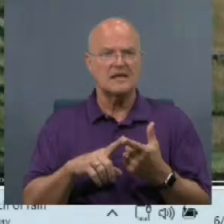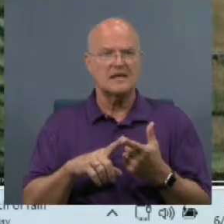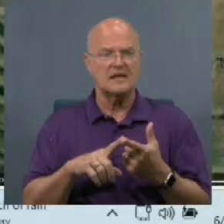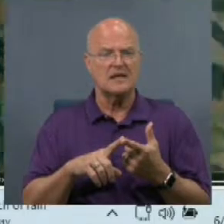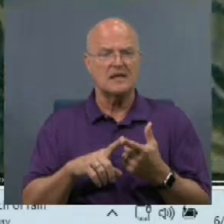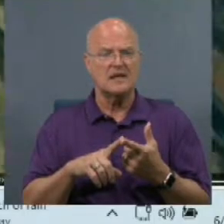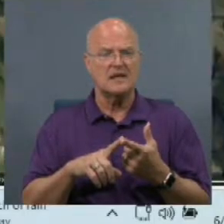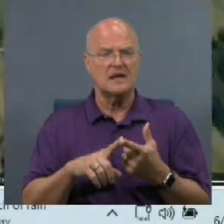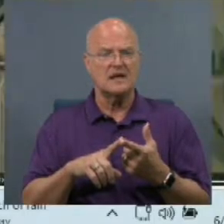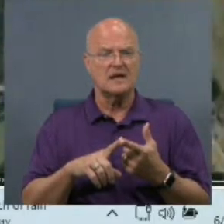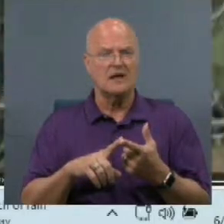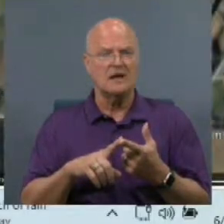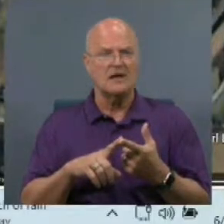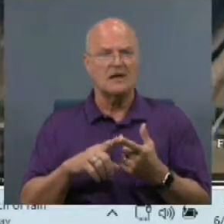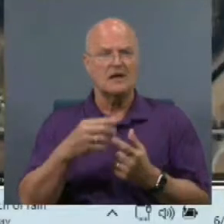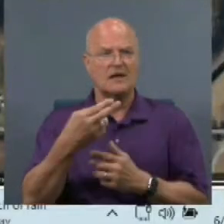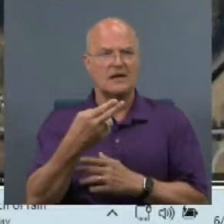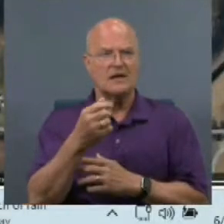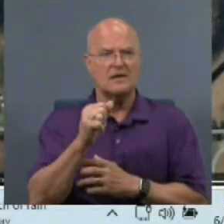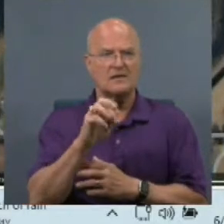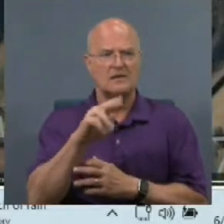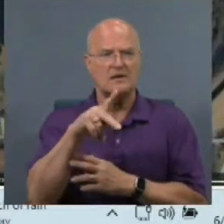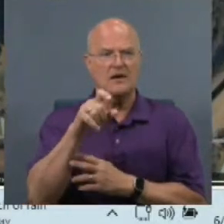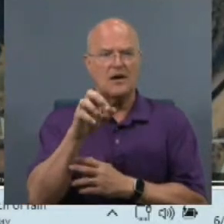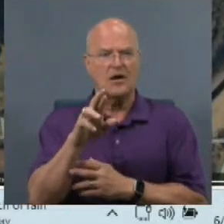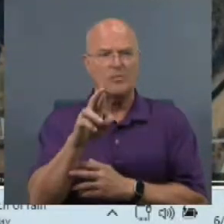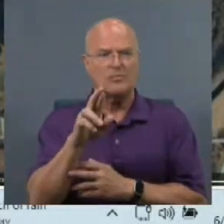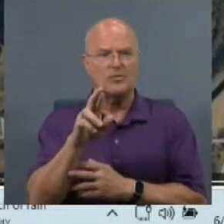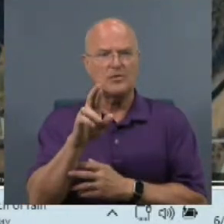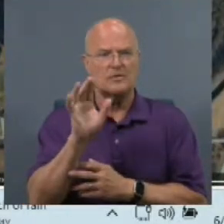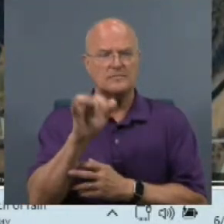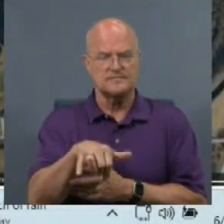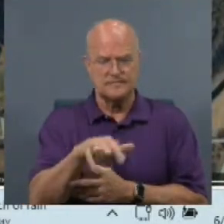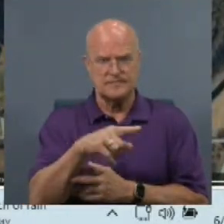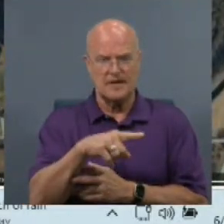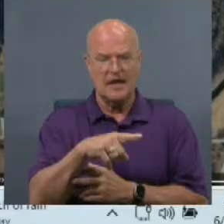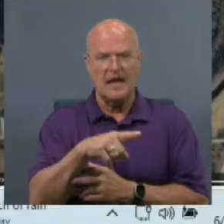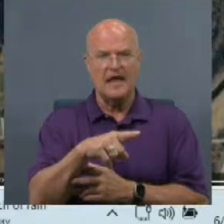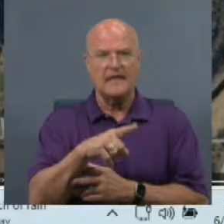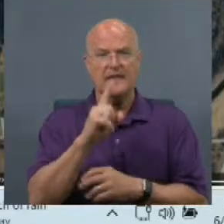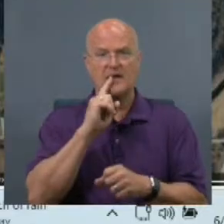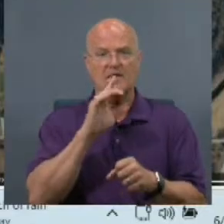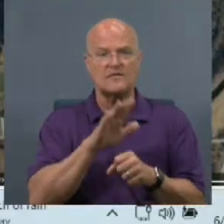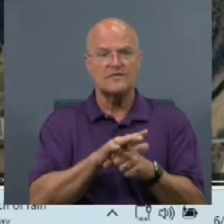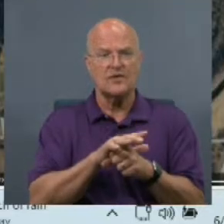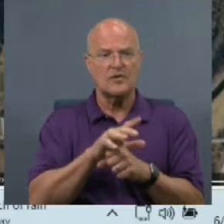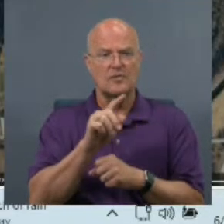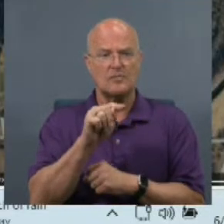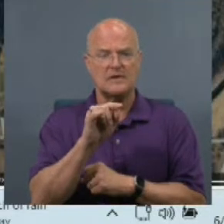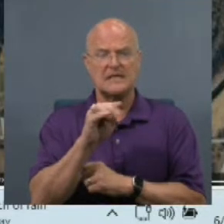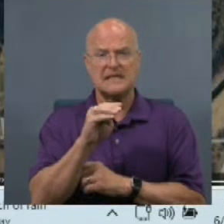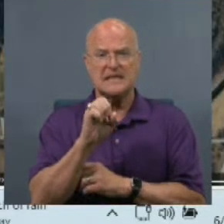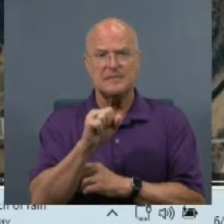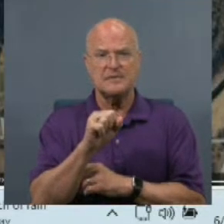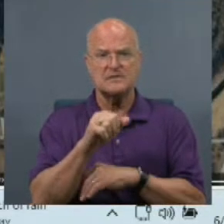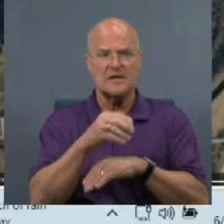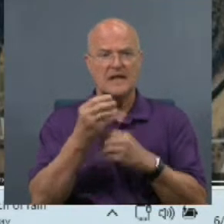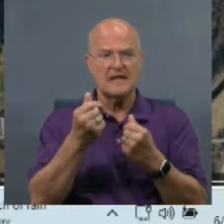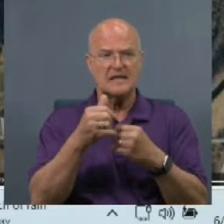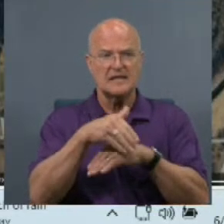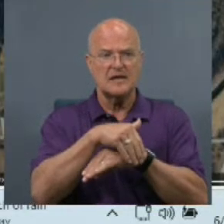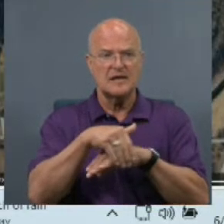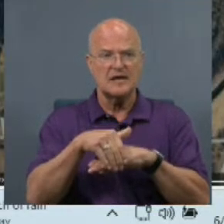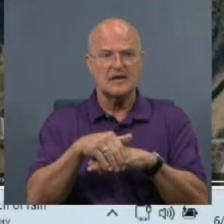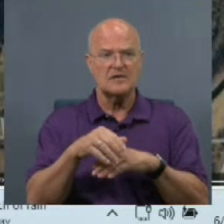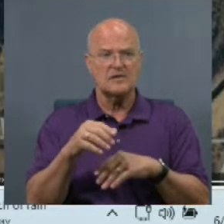one more time, sir. Yes, sir. Oh, yeah, that's right up. And then just to confirm, Mr. Timmis, so the boundary of this